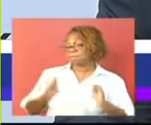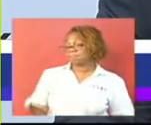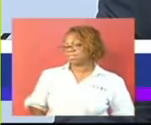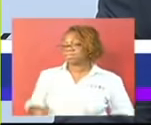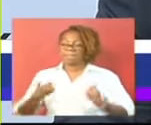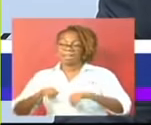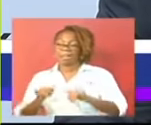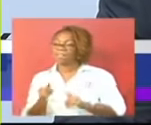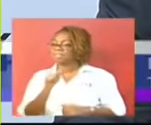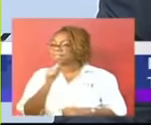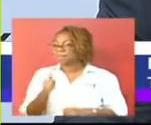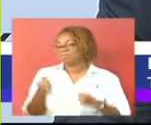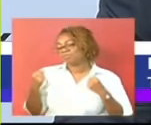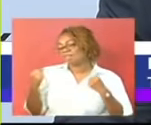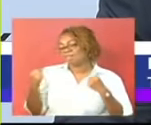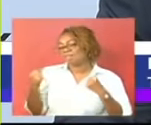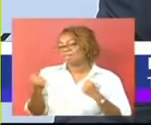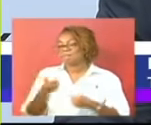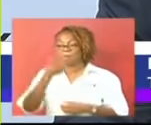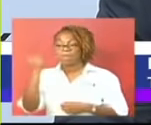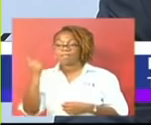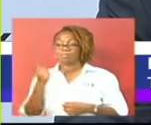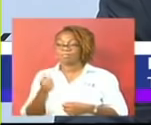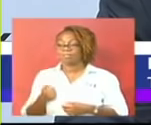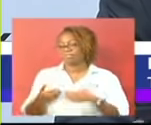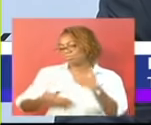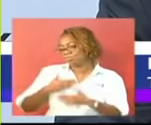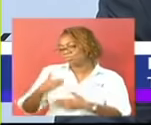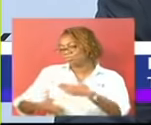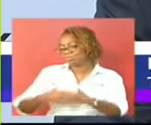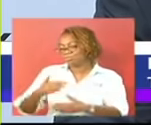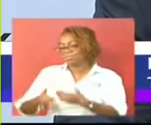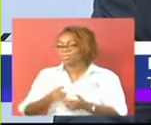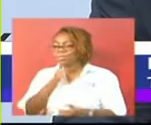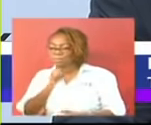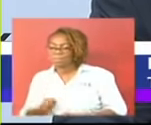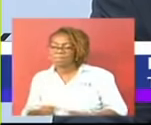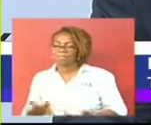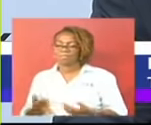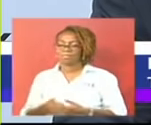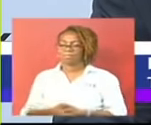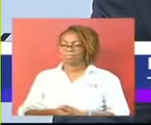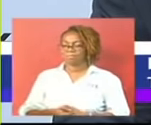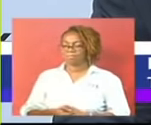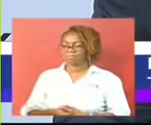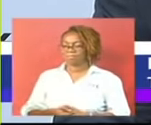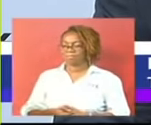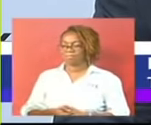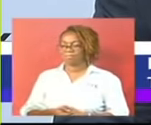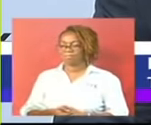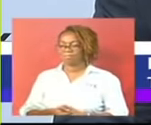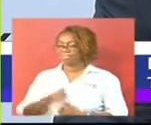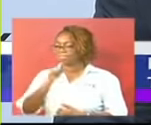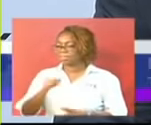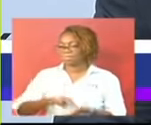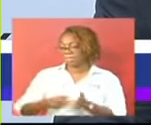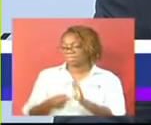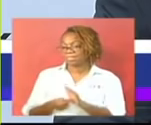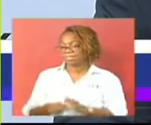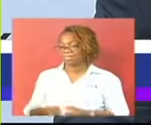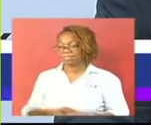a bit as you get older. Now, this does not equate to the vaccine then being less effective. It is just